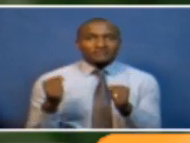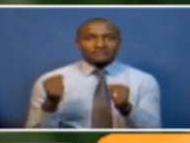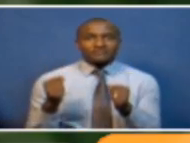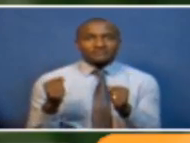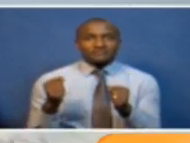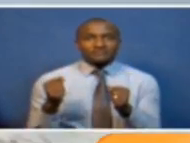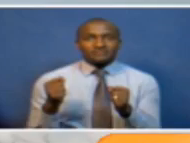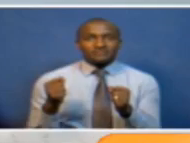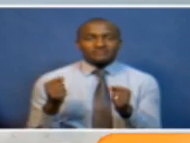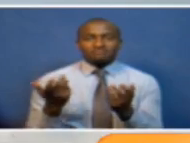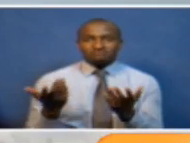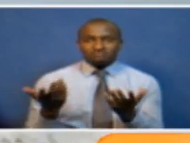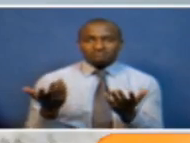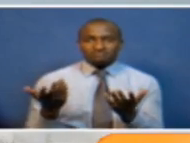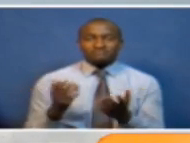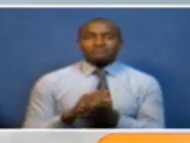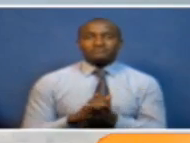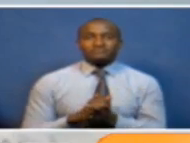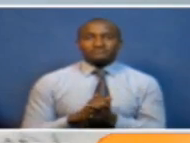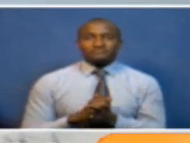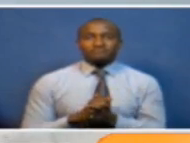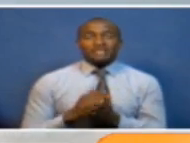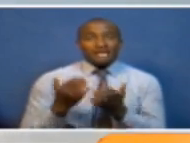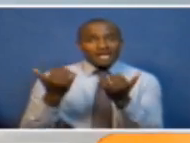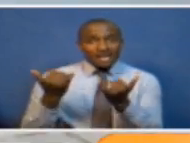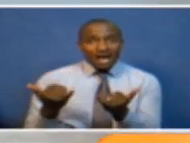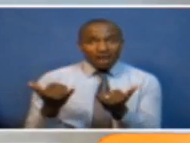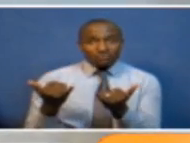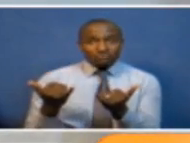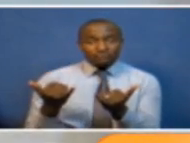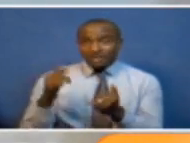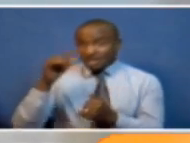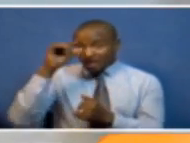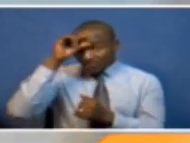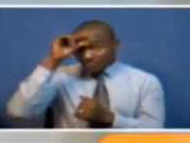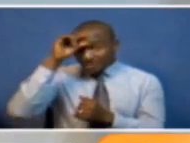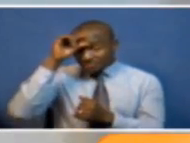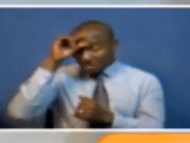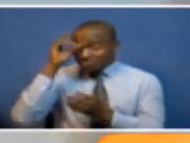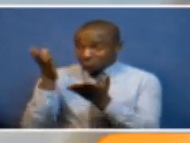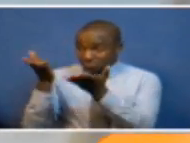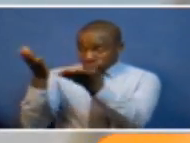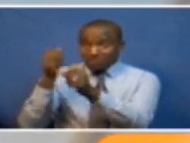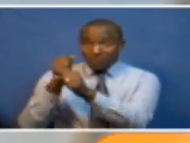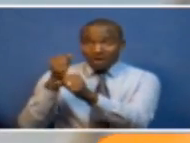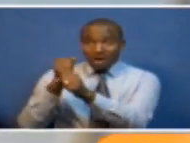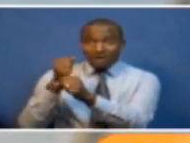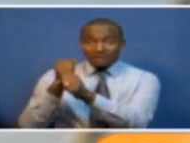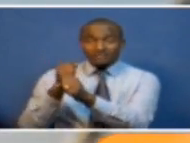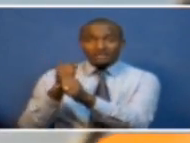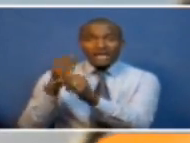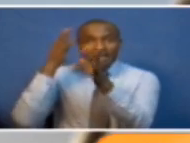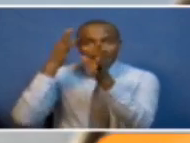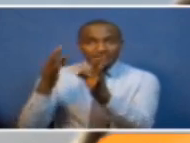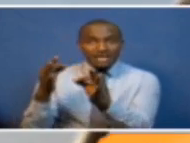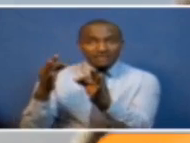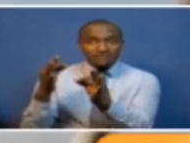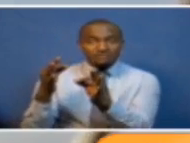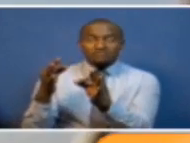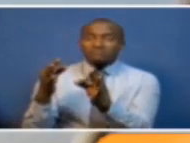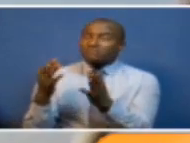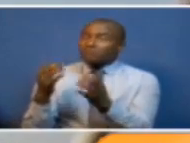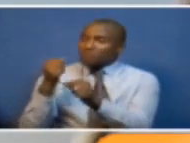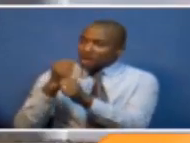at Ketraco. The ball is solidly in the government's court. Whether it chooses to continue dropping